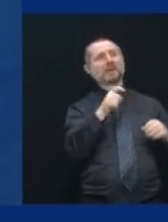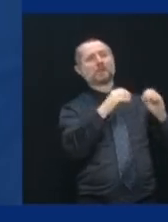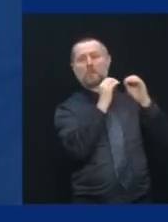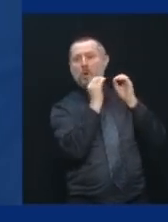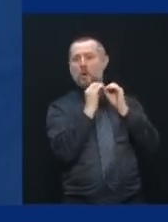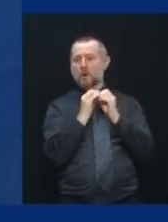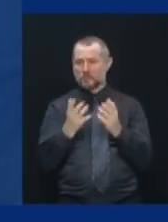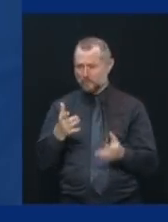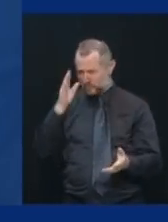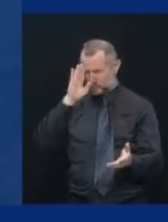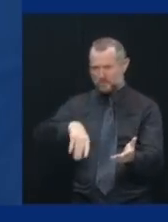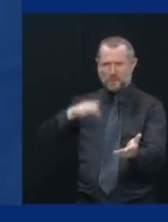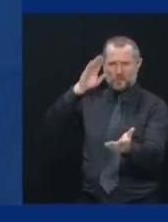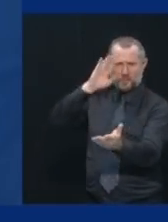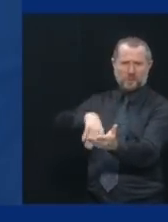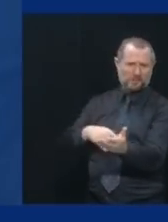more.